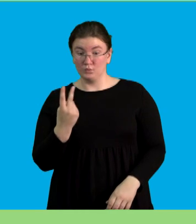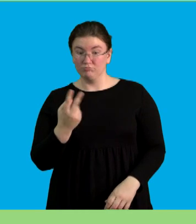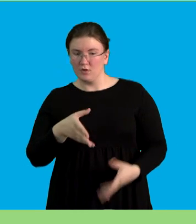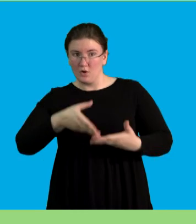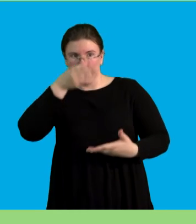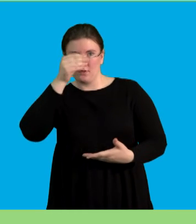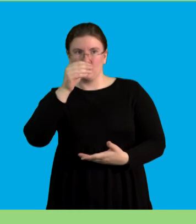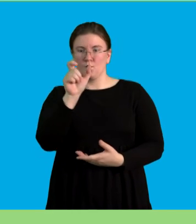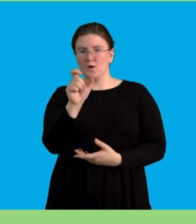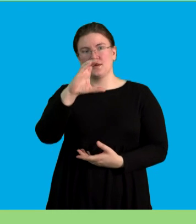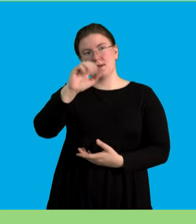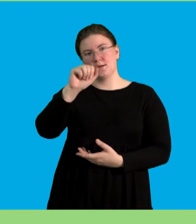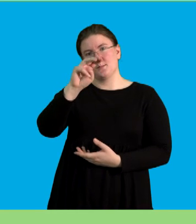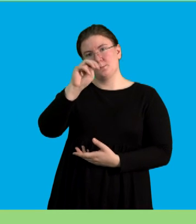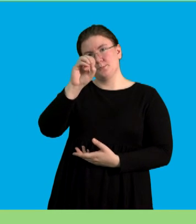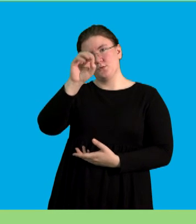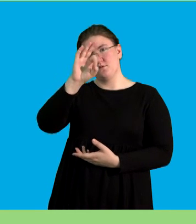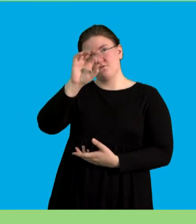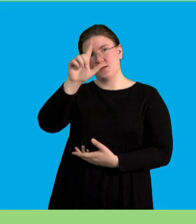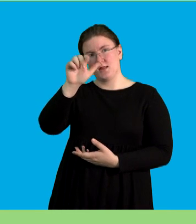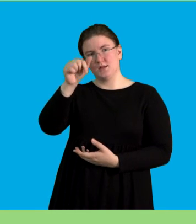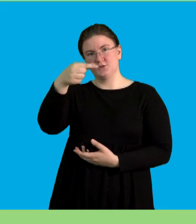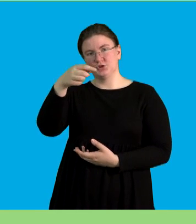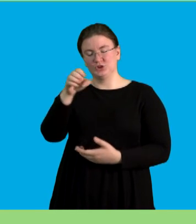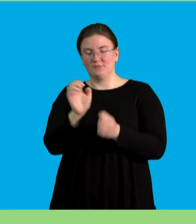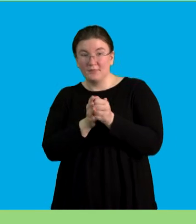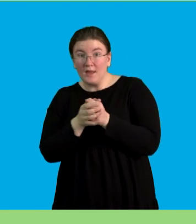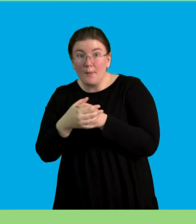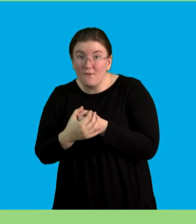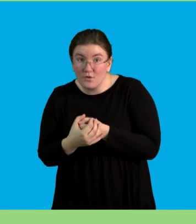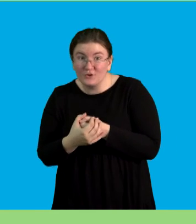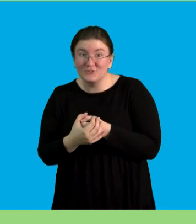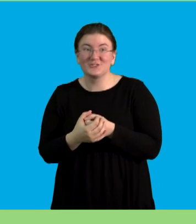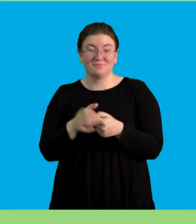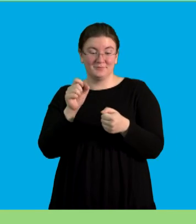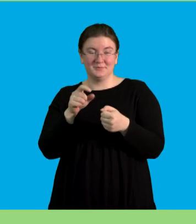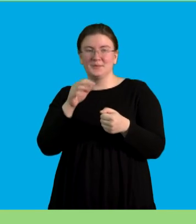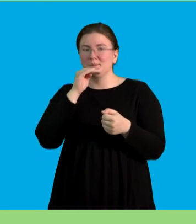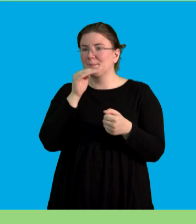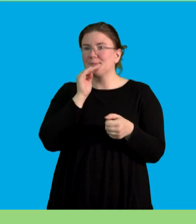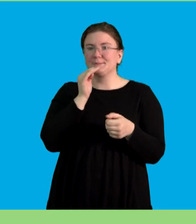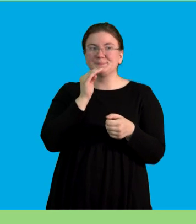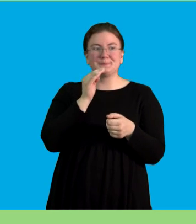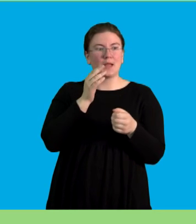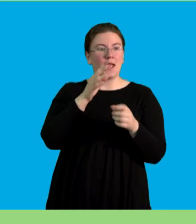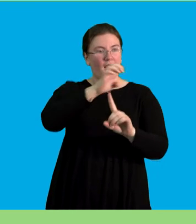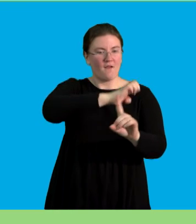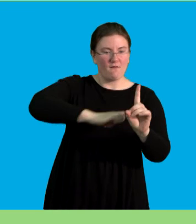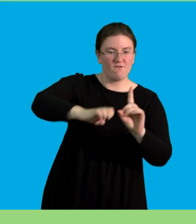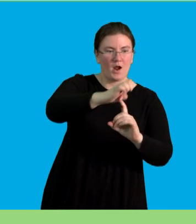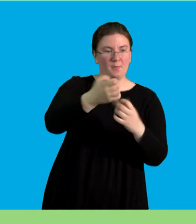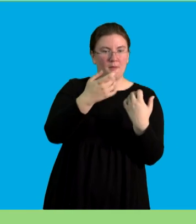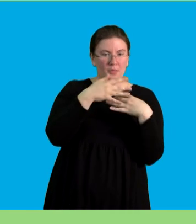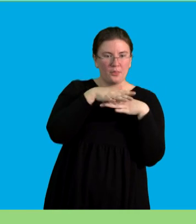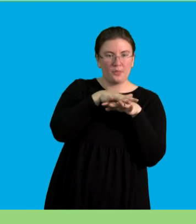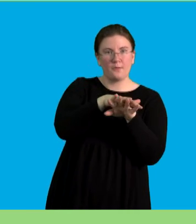Okay, we are also going to learn what camouflage is. We will see that and learn that it is the blending in the surroundings